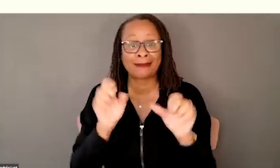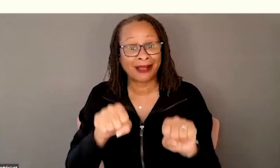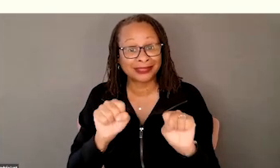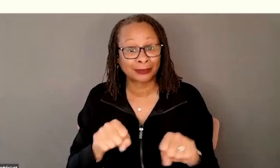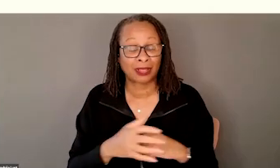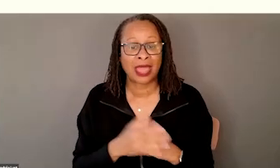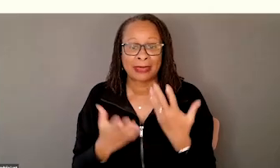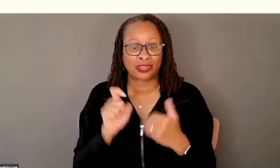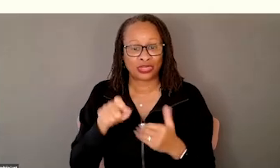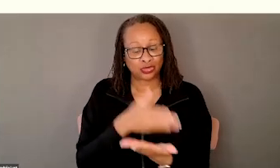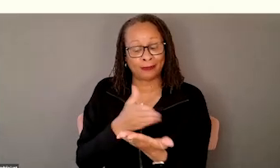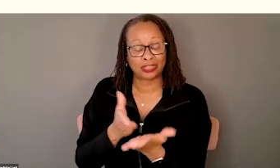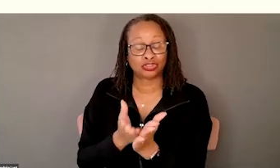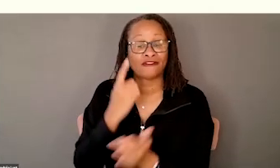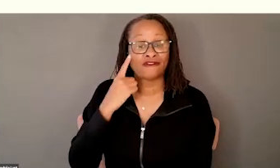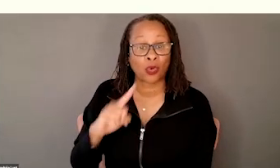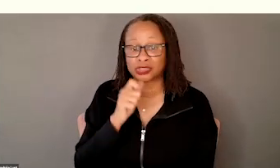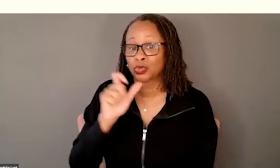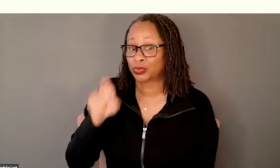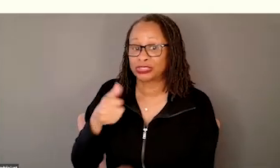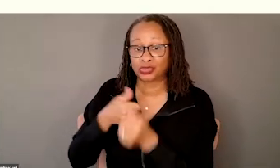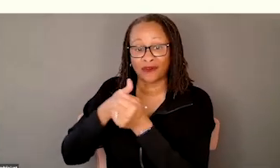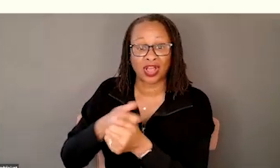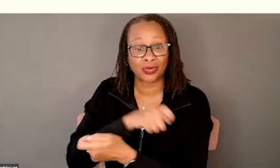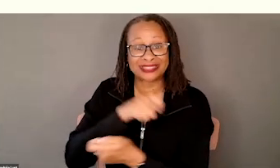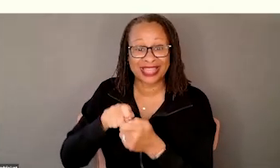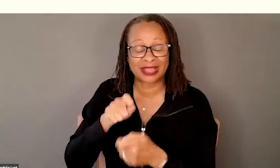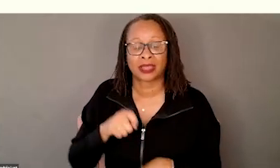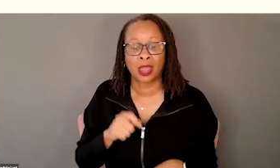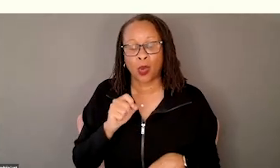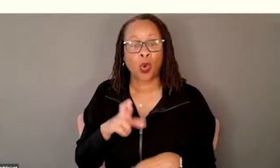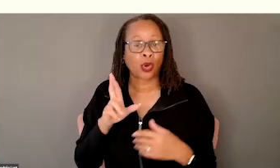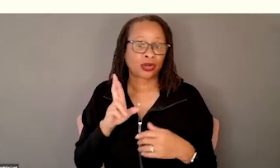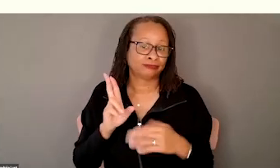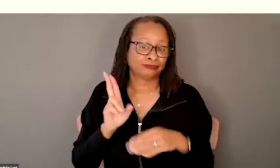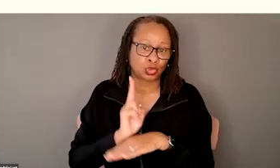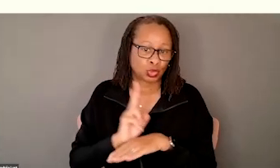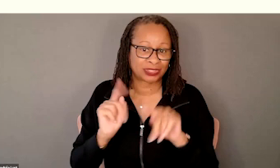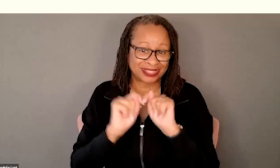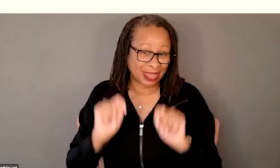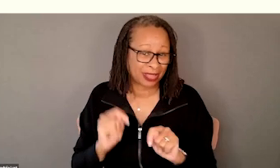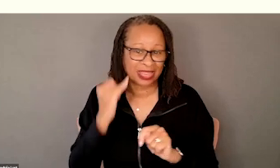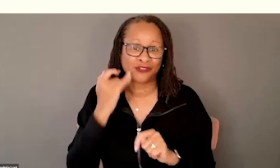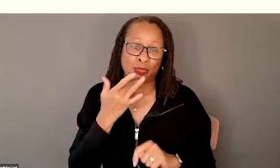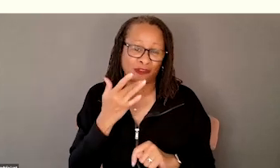might need to budget for, so you don't need to follow it exactly or even use the template if you have something else you prefer, but it's a